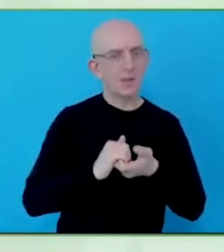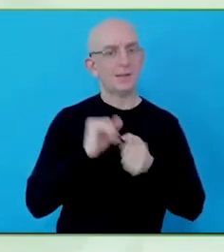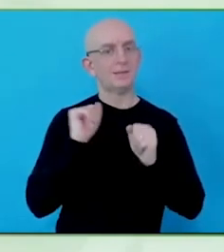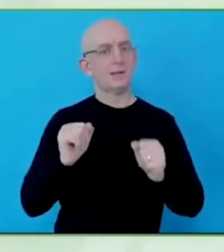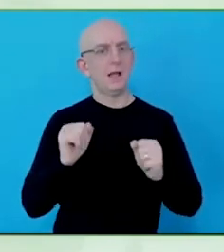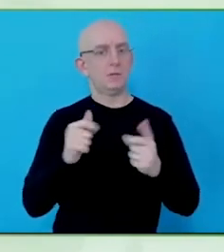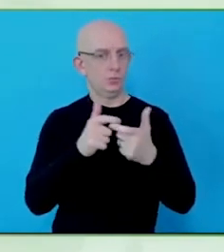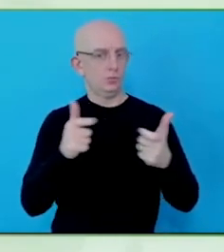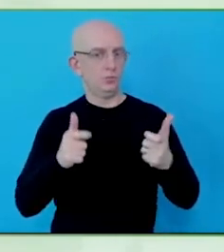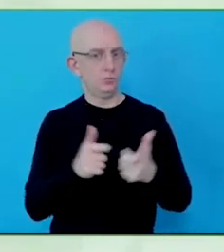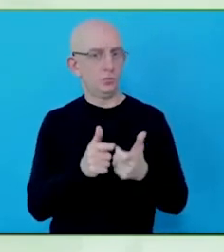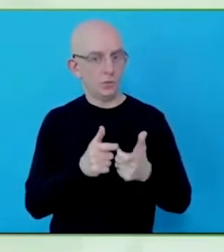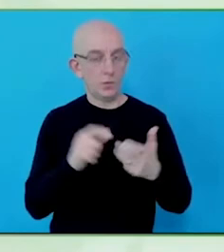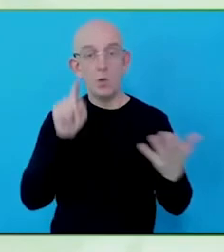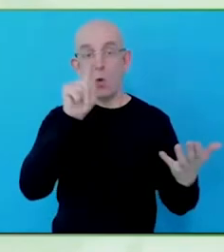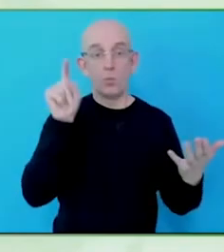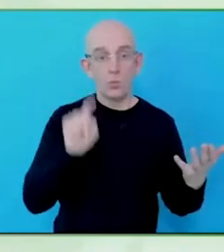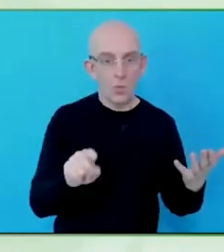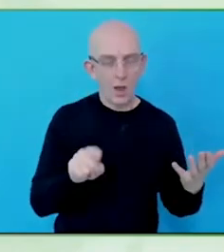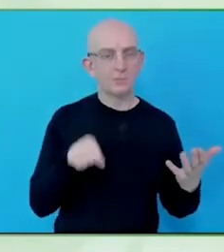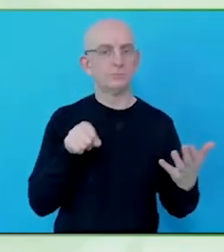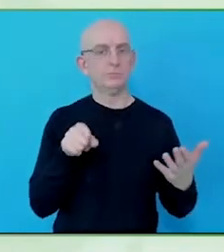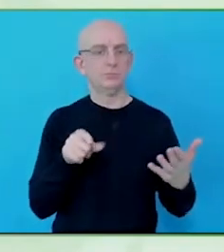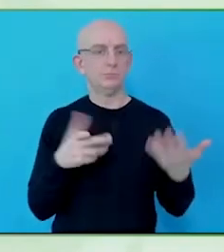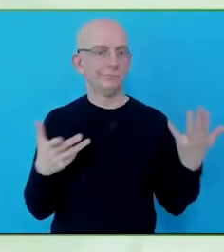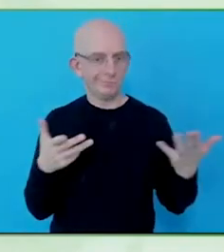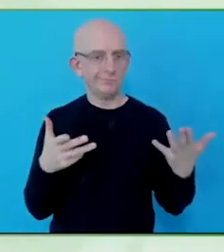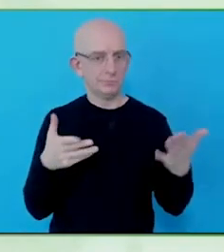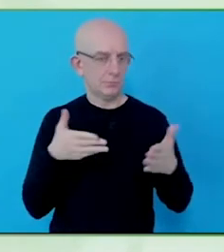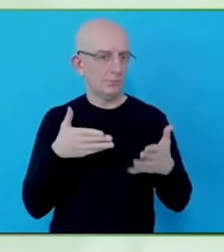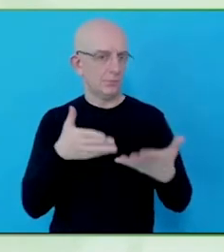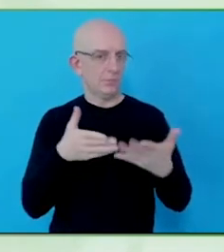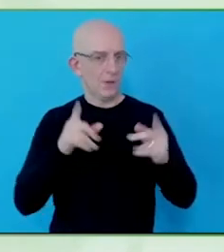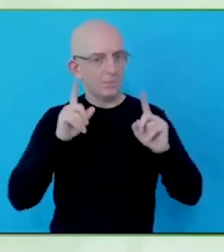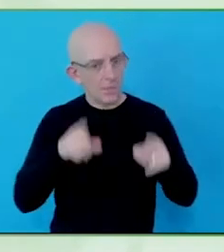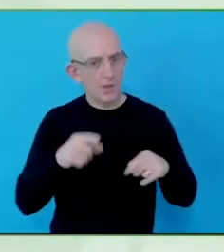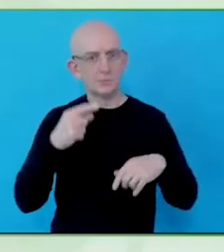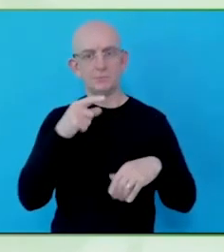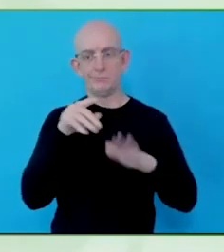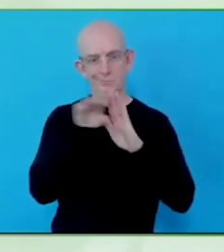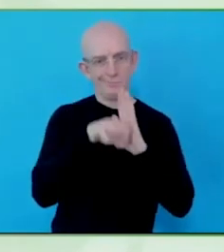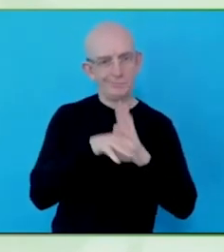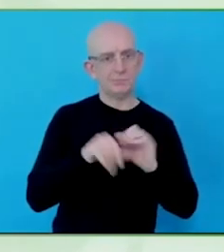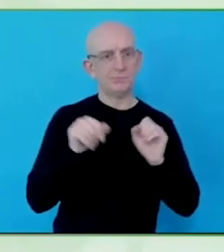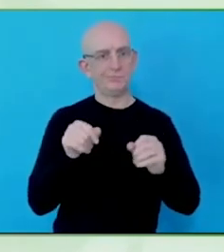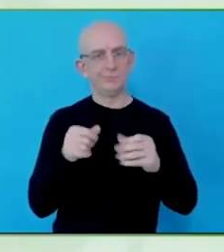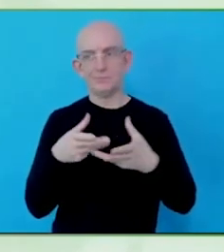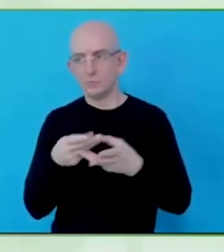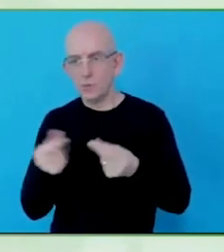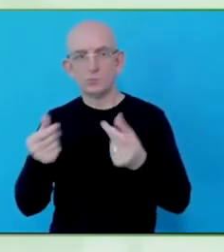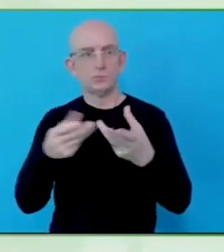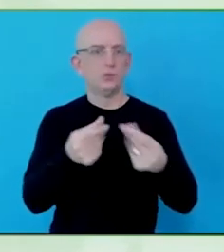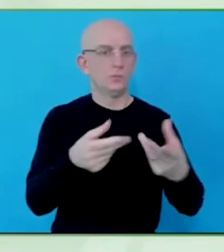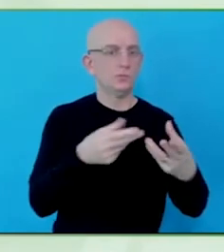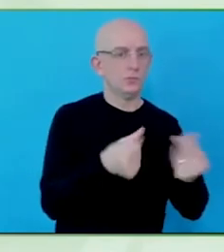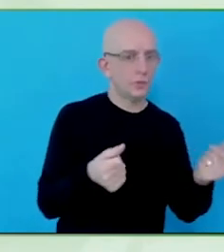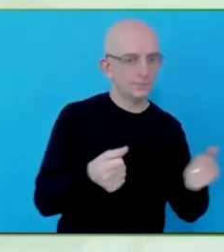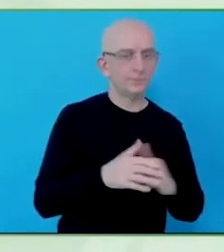do customers find you? How is the approach there? So there's always Google